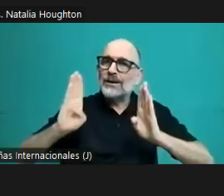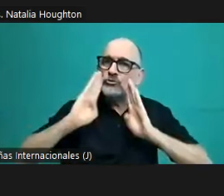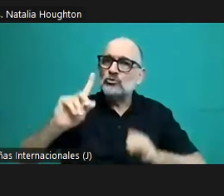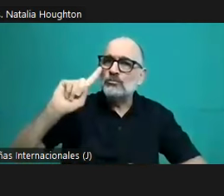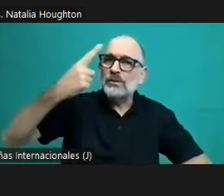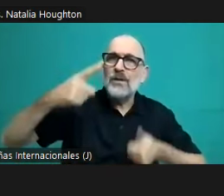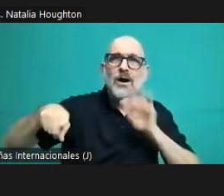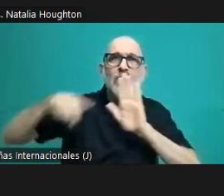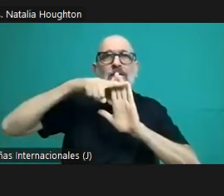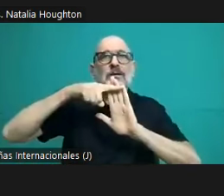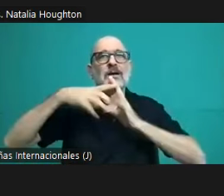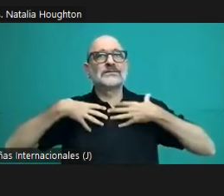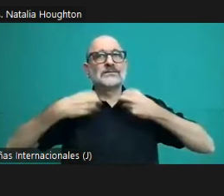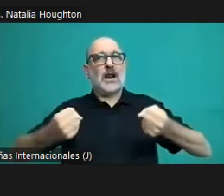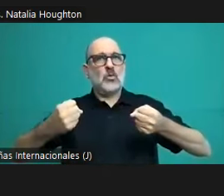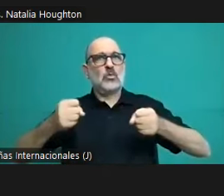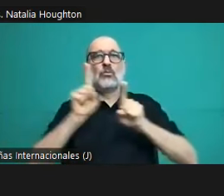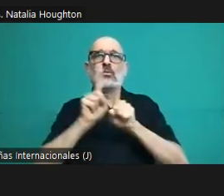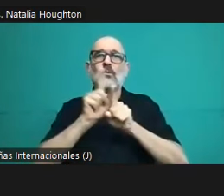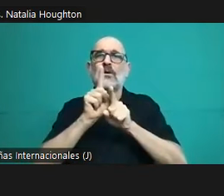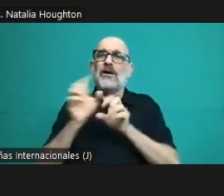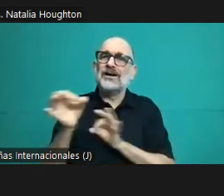strategy to strengthen